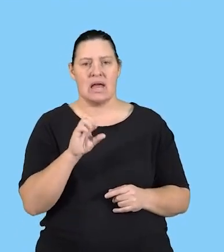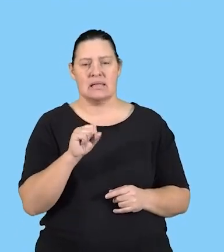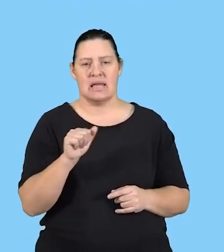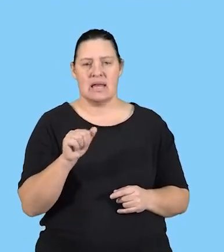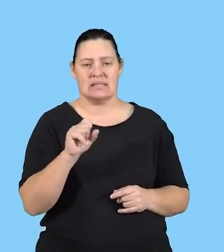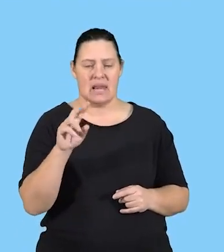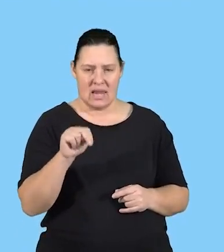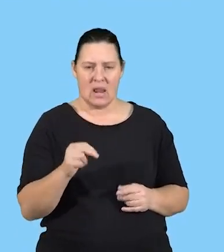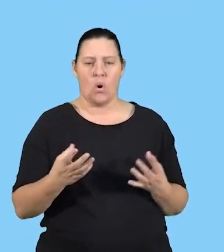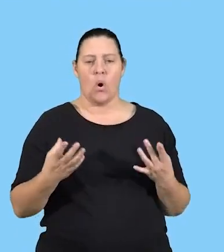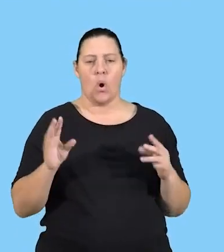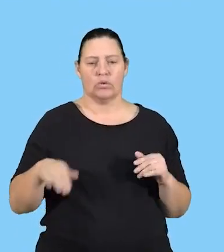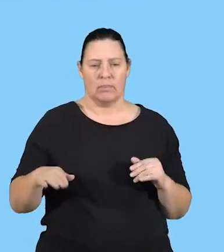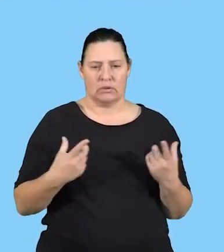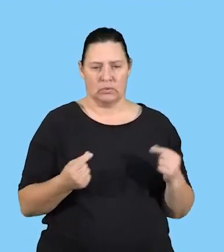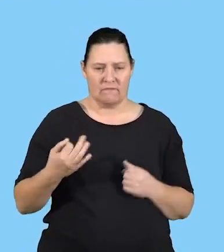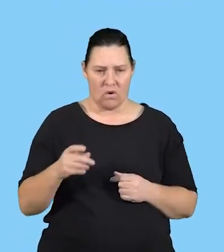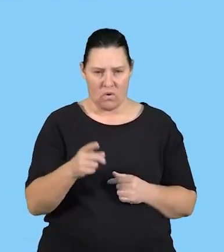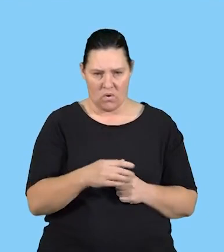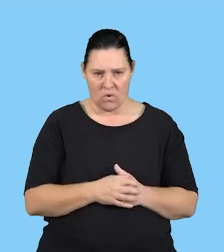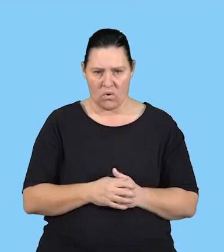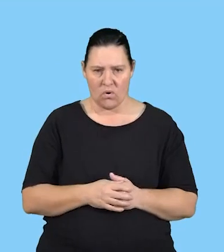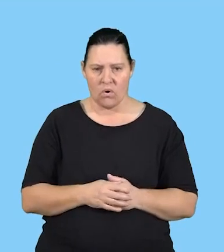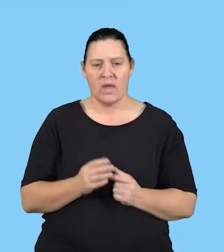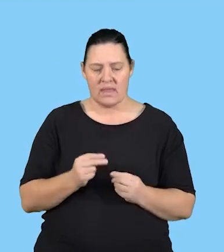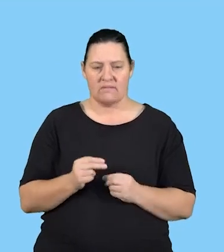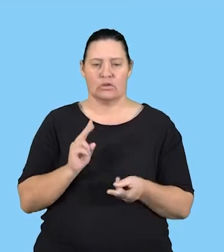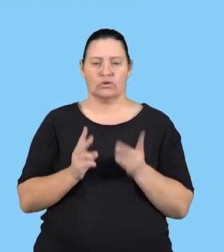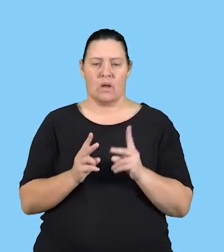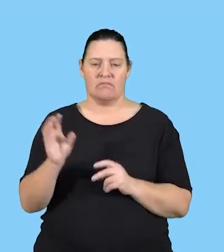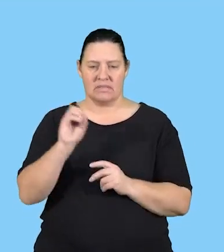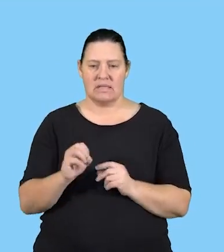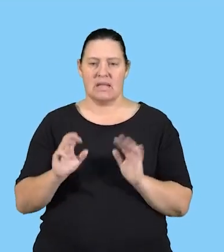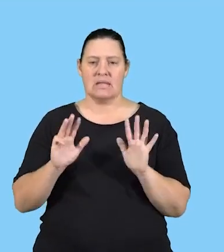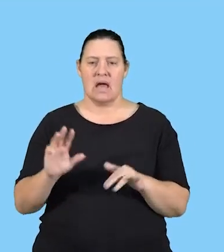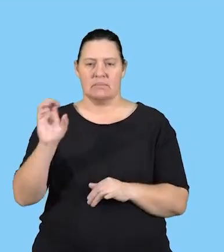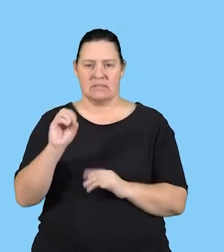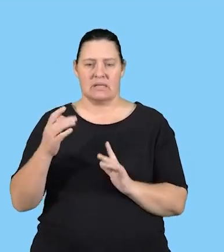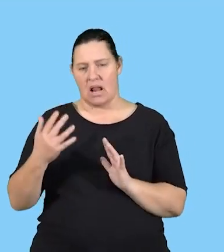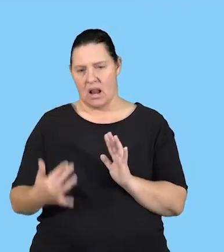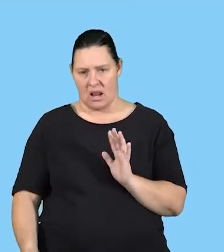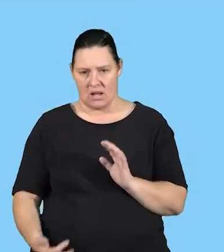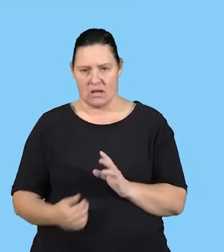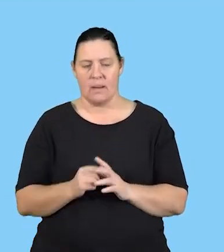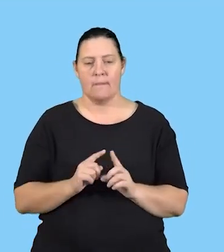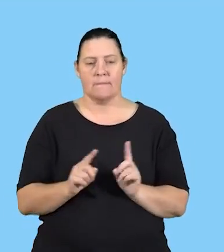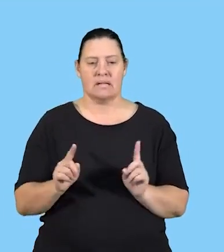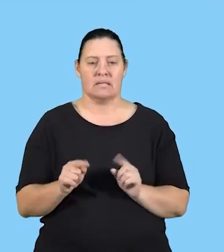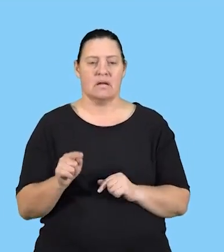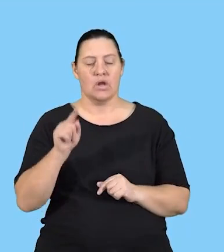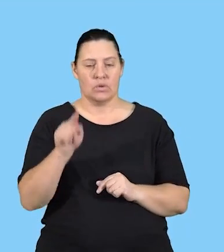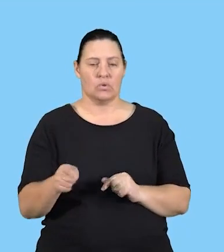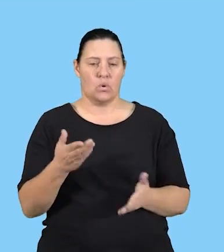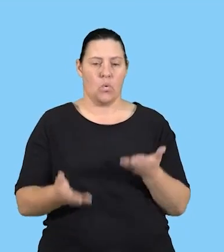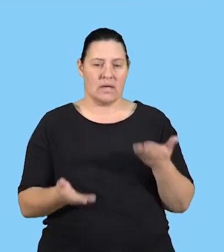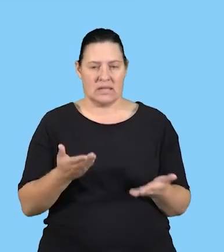that automatically for you, they are 12%, 9%, etc. However, those weightings,